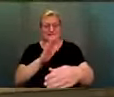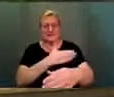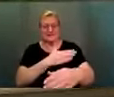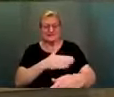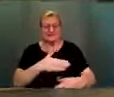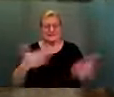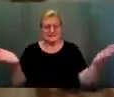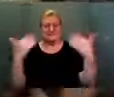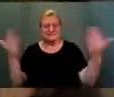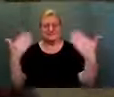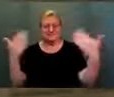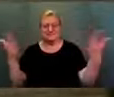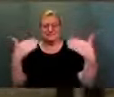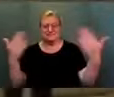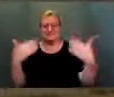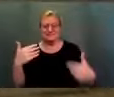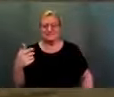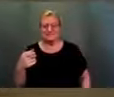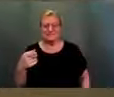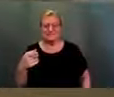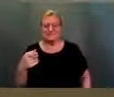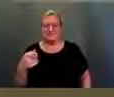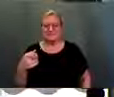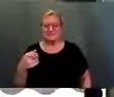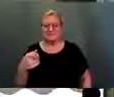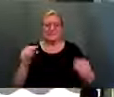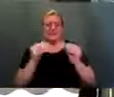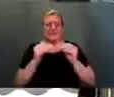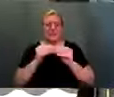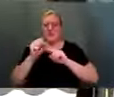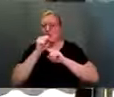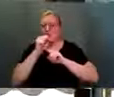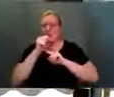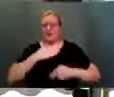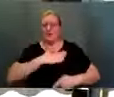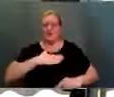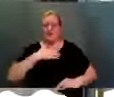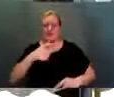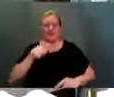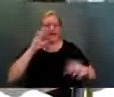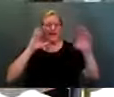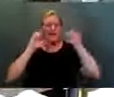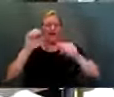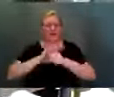Yo, Anna, where you at? Can I get some more microphone in here, please? Where's Anna?